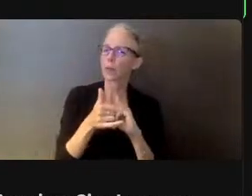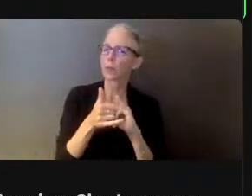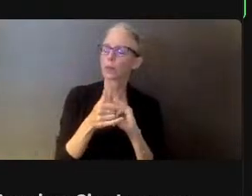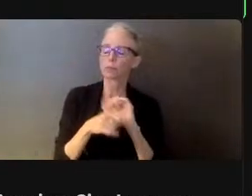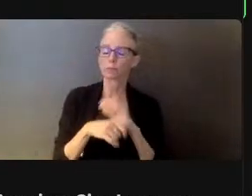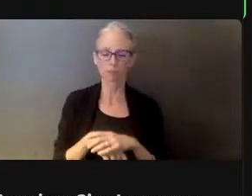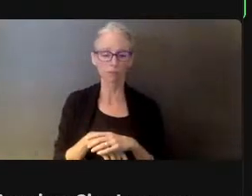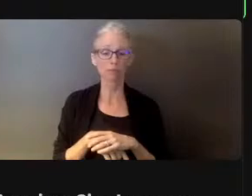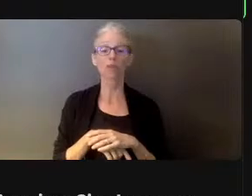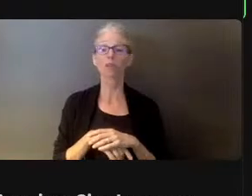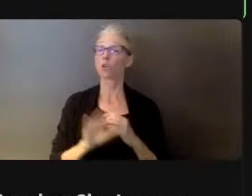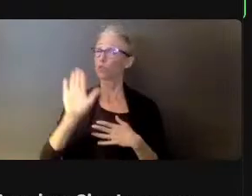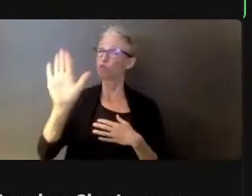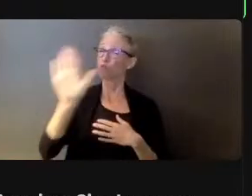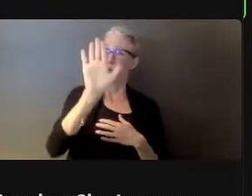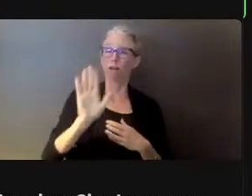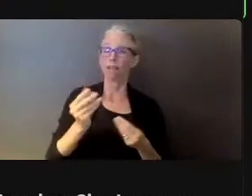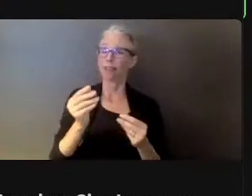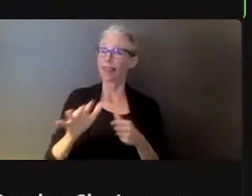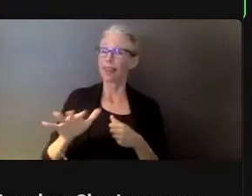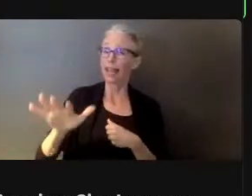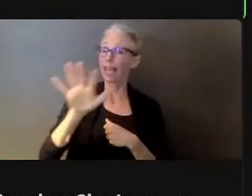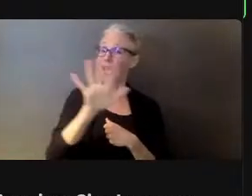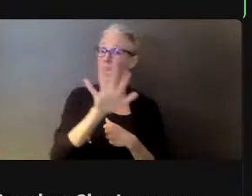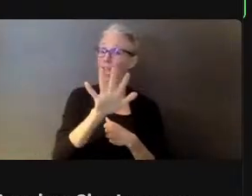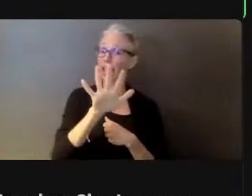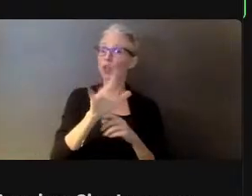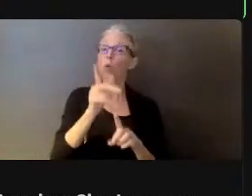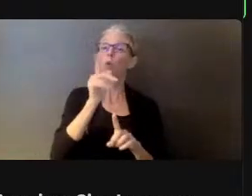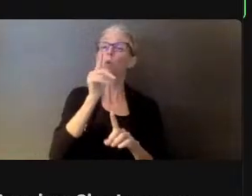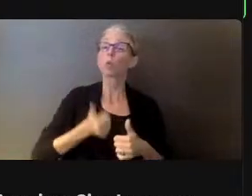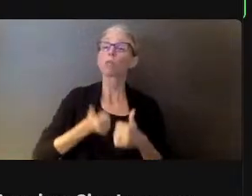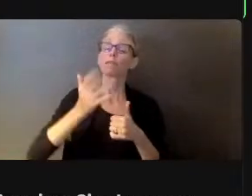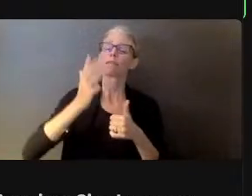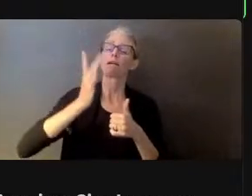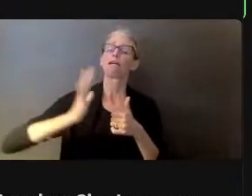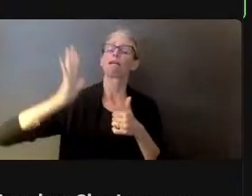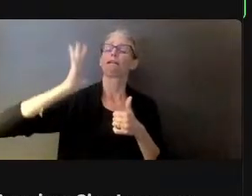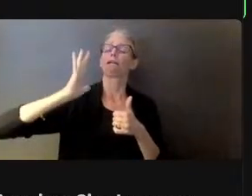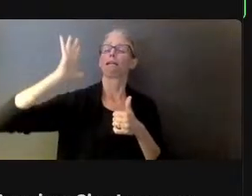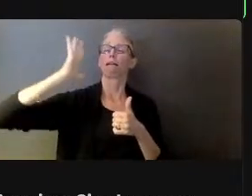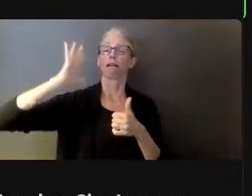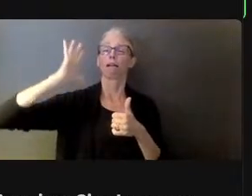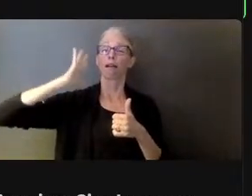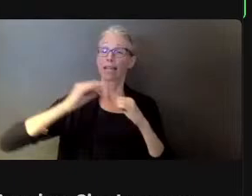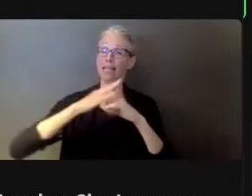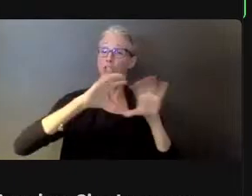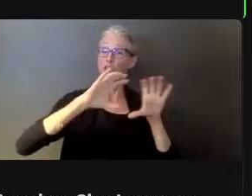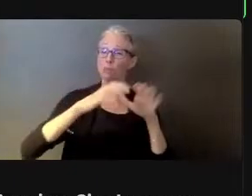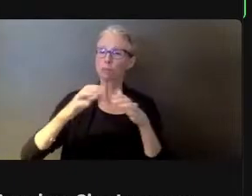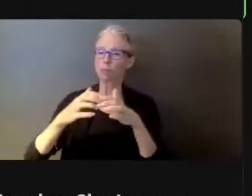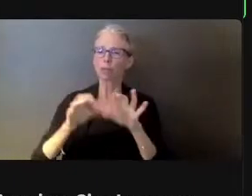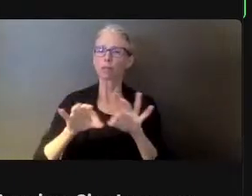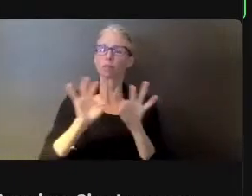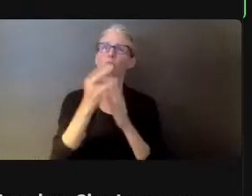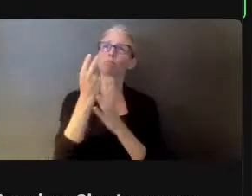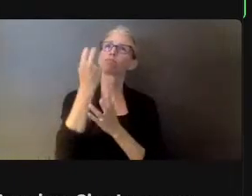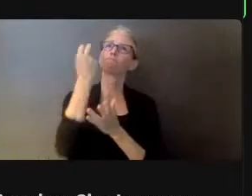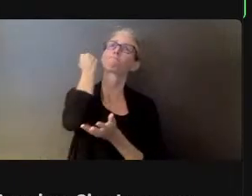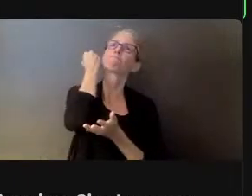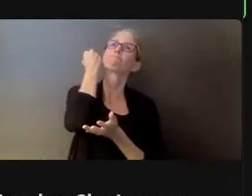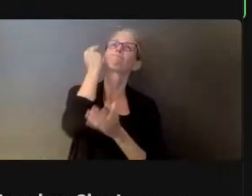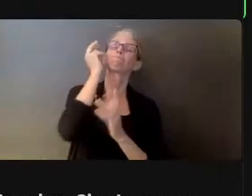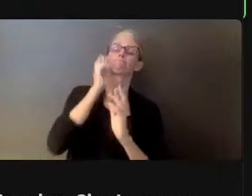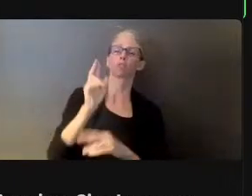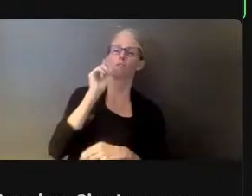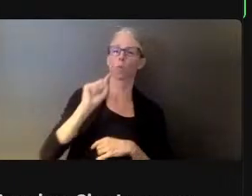these sacred lands way before you and we arrived. And today, pay our respects to the original caretakers of